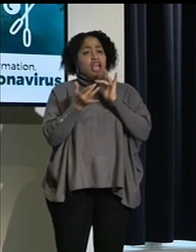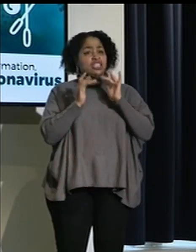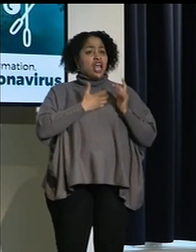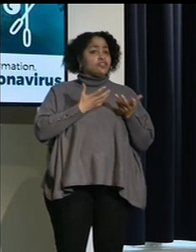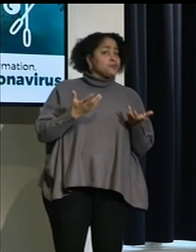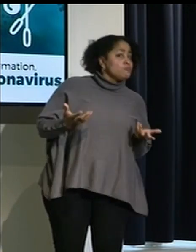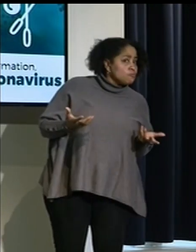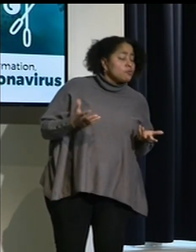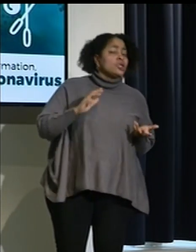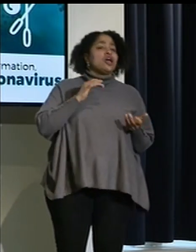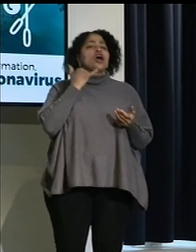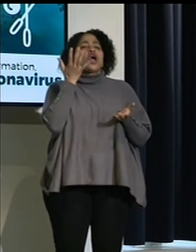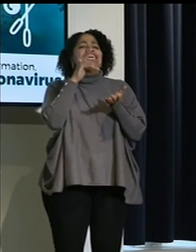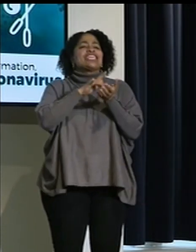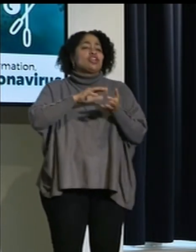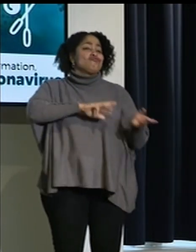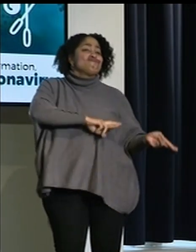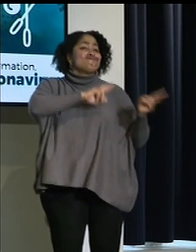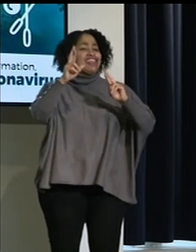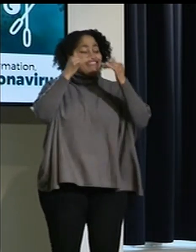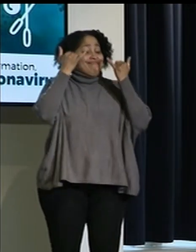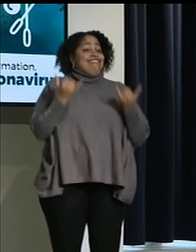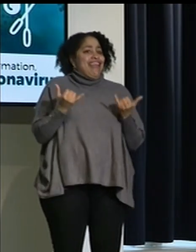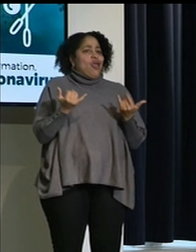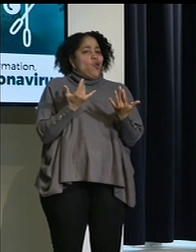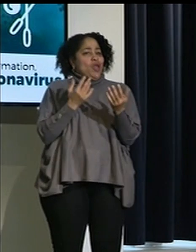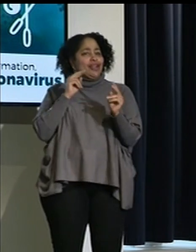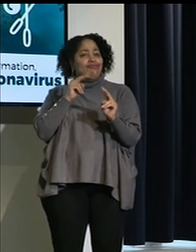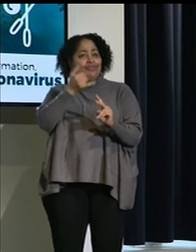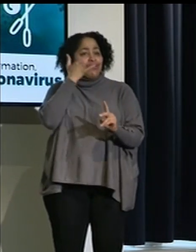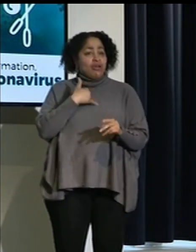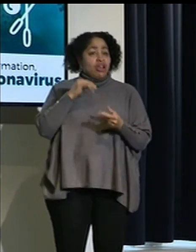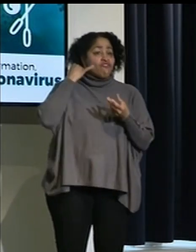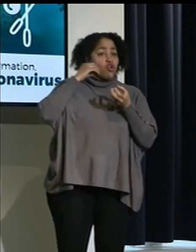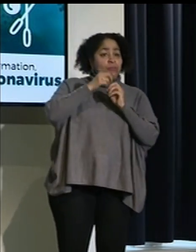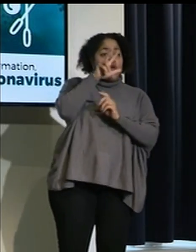us? Our call center is up and running right now. It is